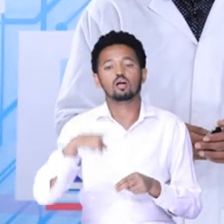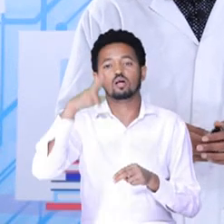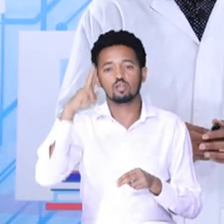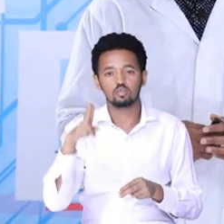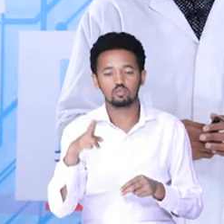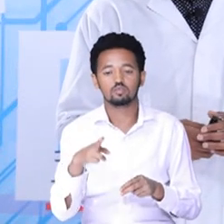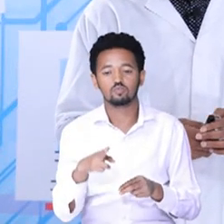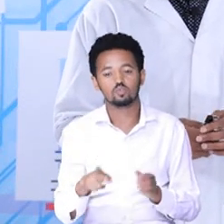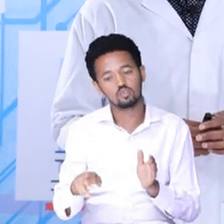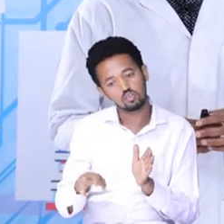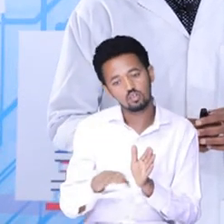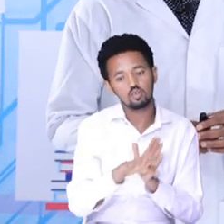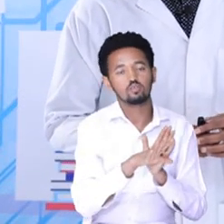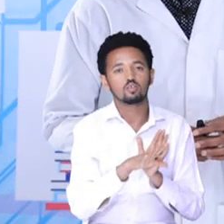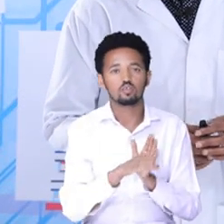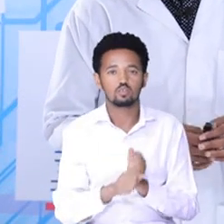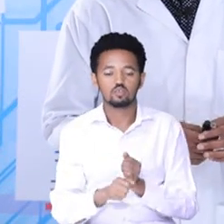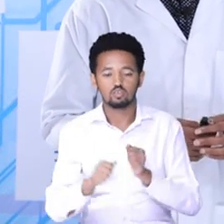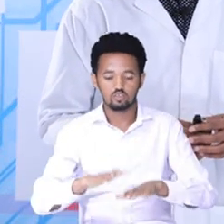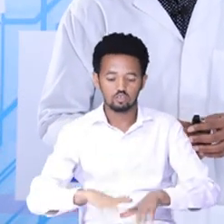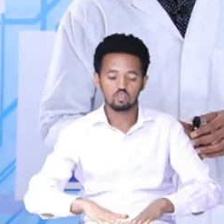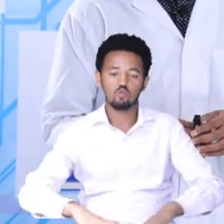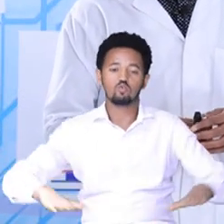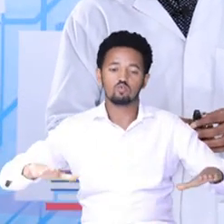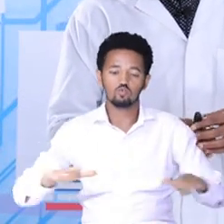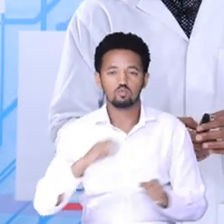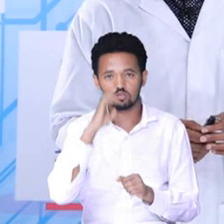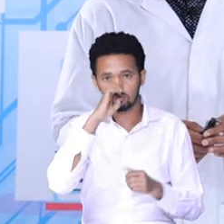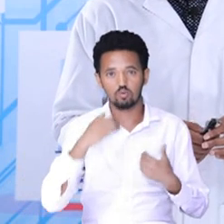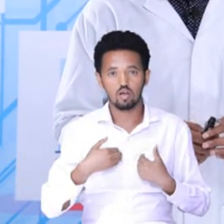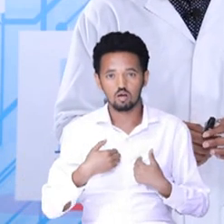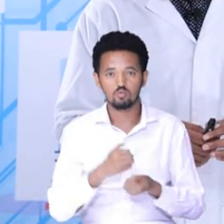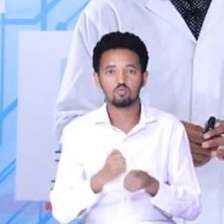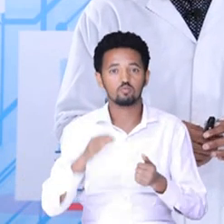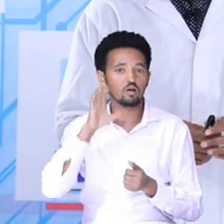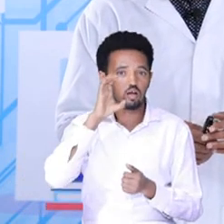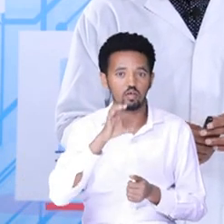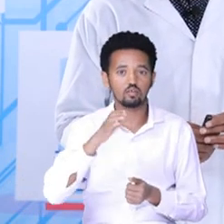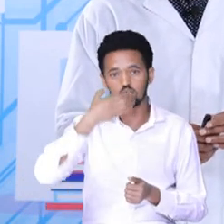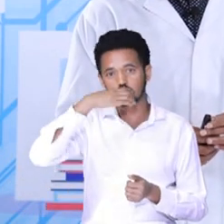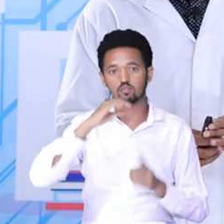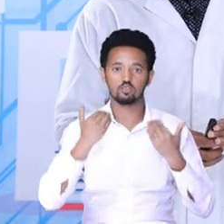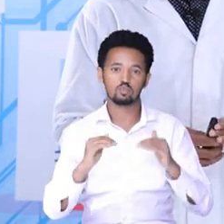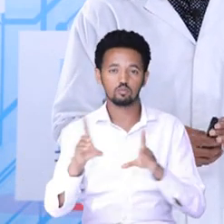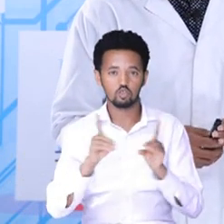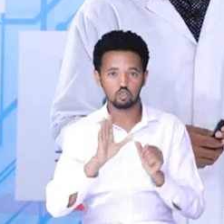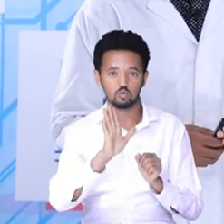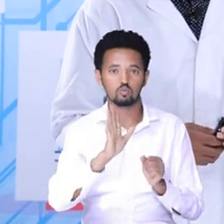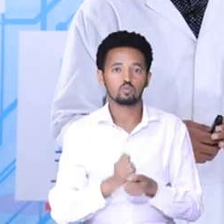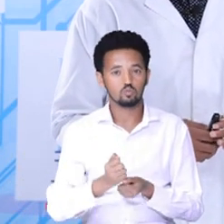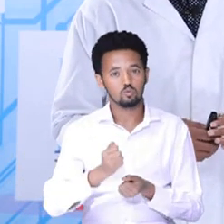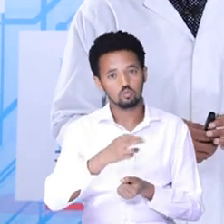And reverse, the lowland parts of Ethiopia have high amounts of temperature. Due to this